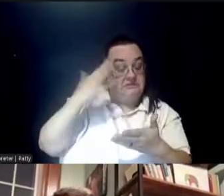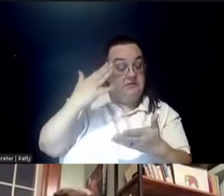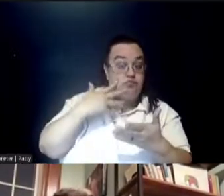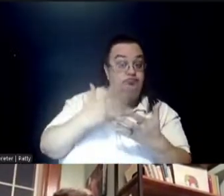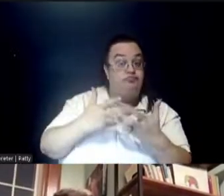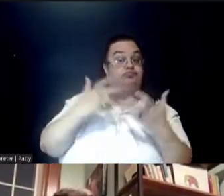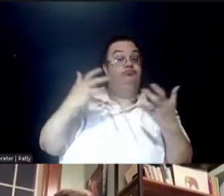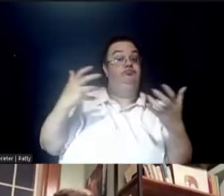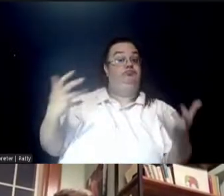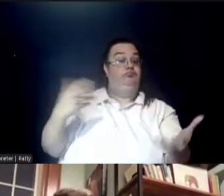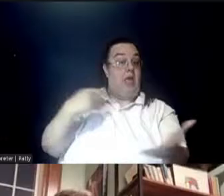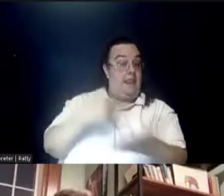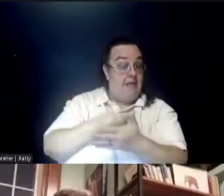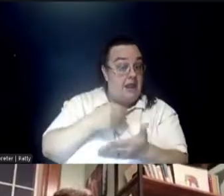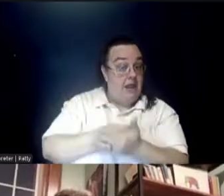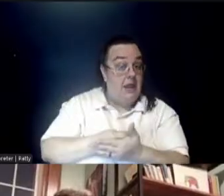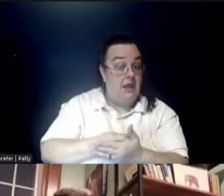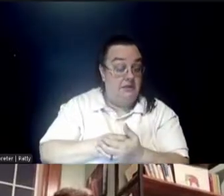money.